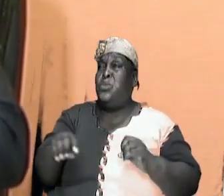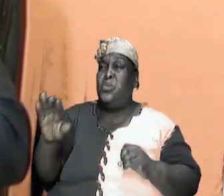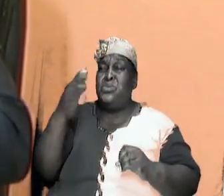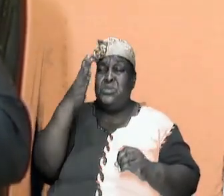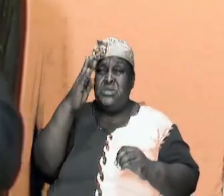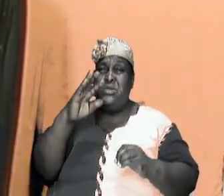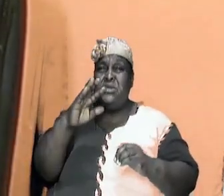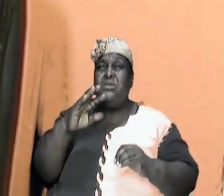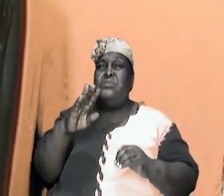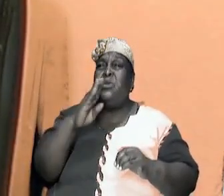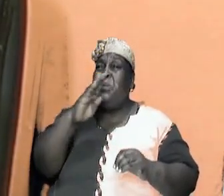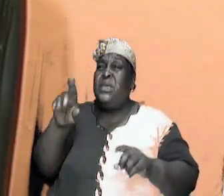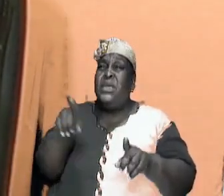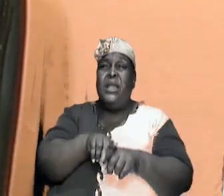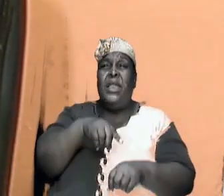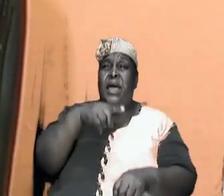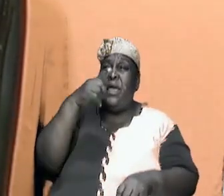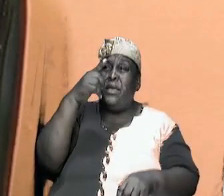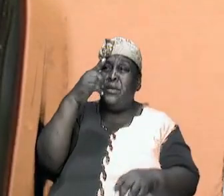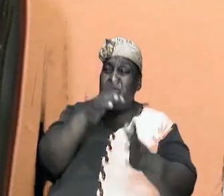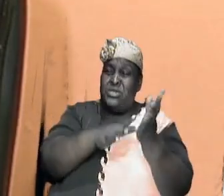imitate his actions,